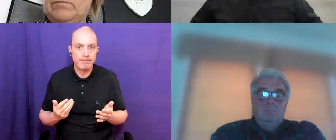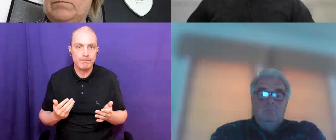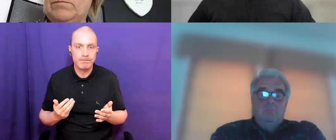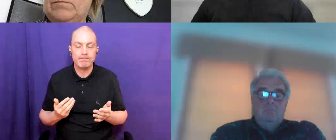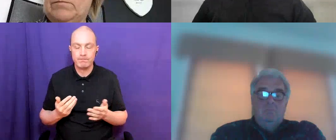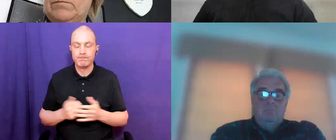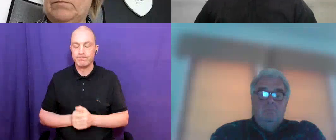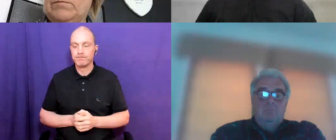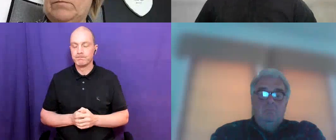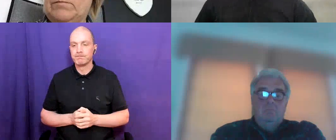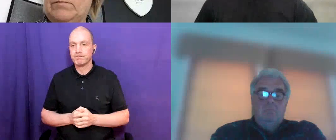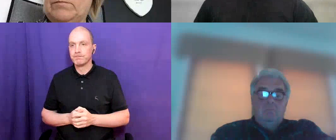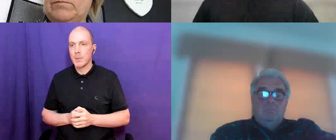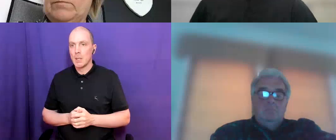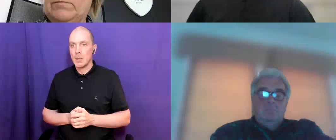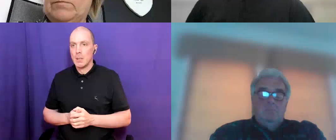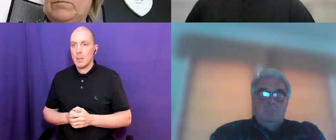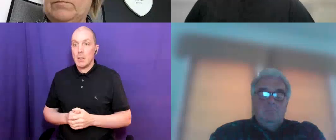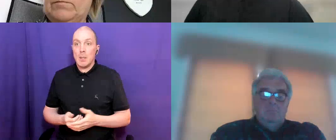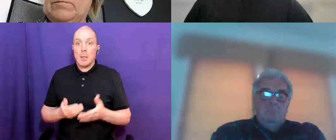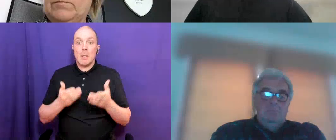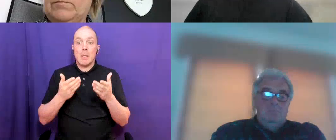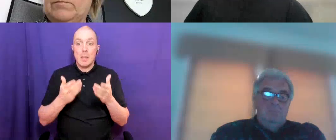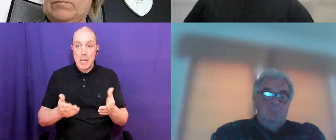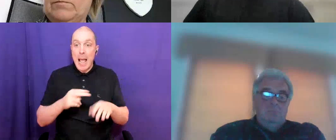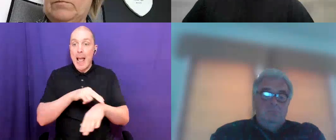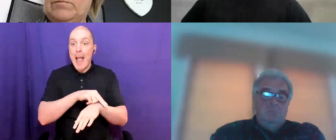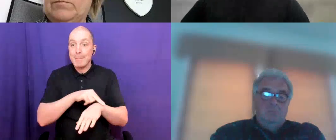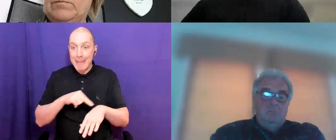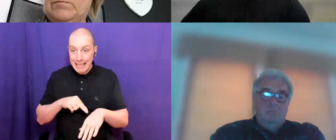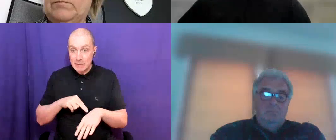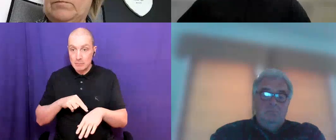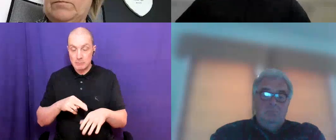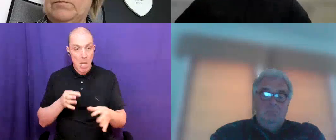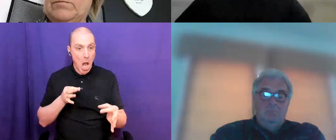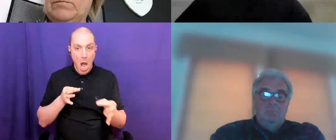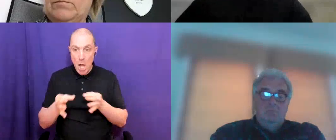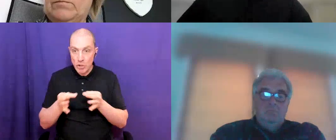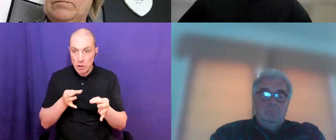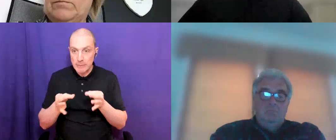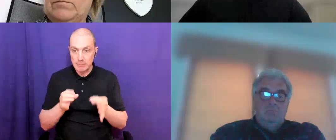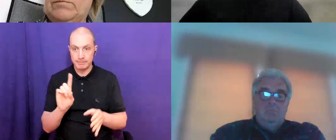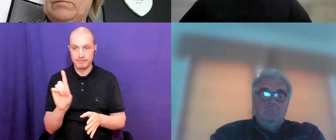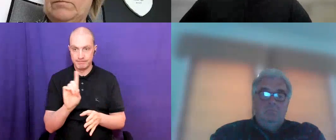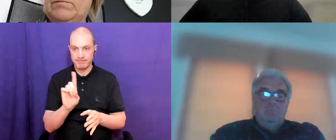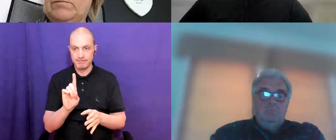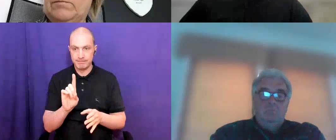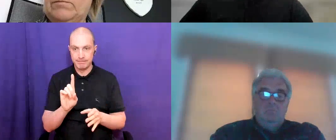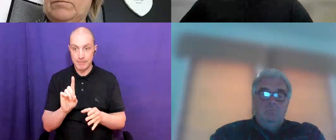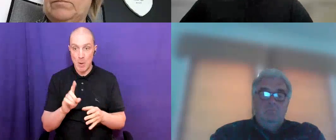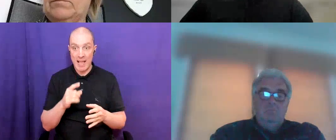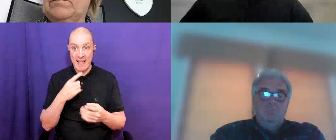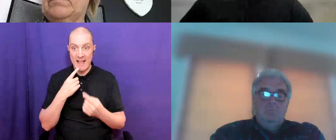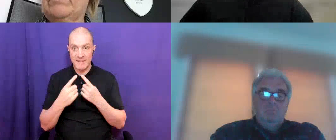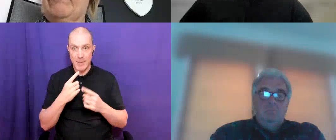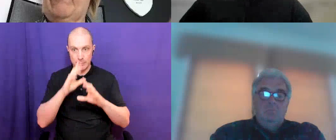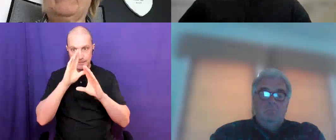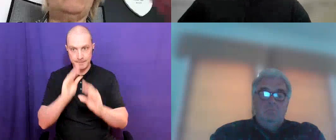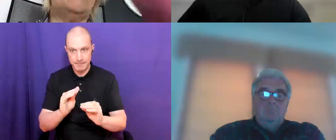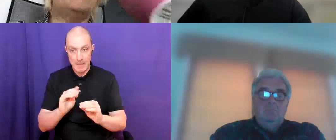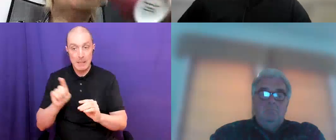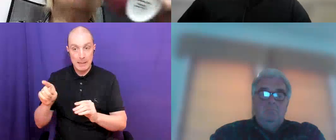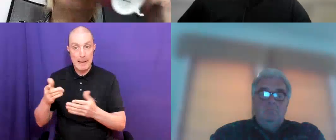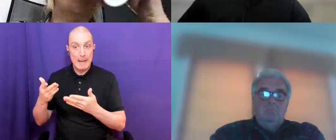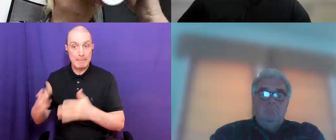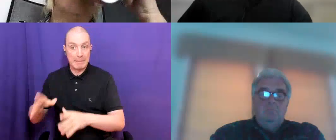venue. In relation to police arrangements, I'd like to make you aware of some information. So whilst we've been informed that